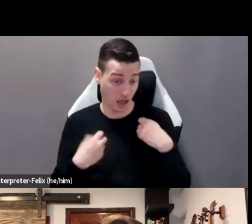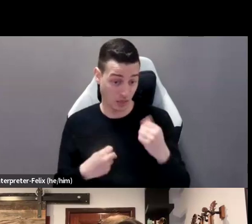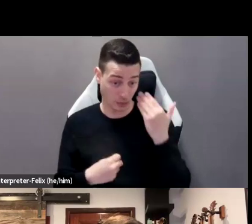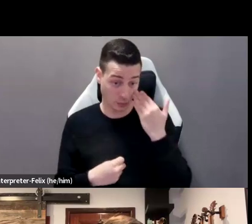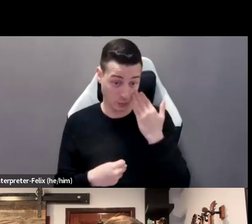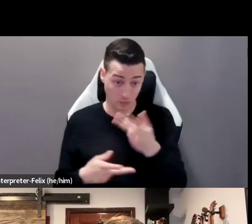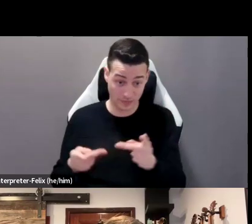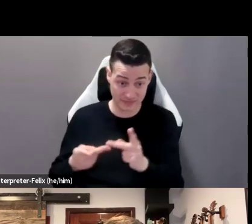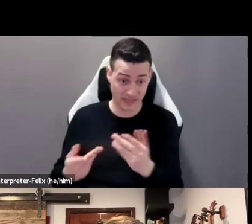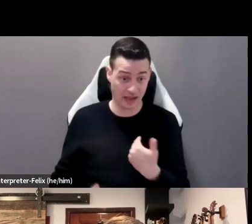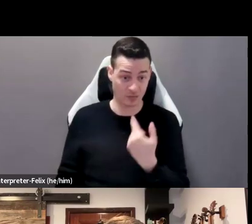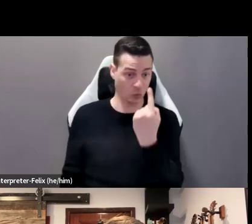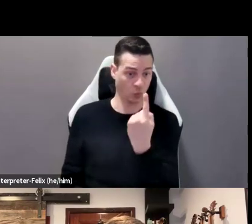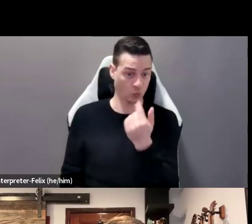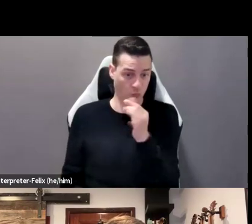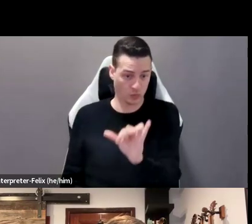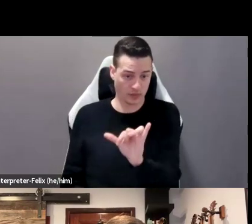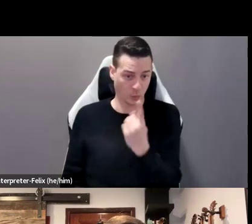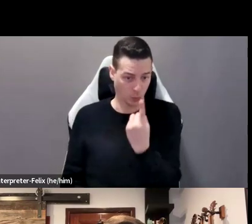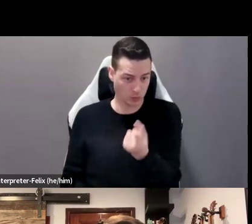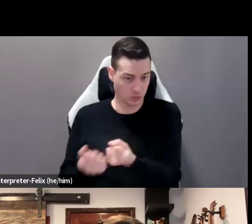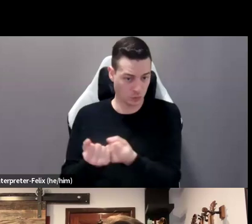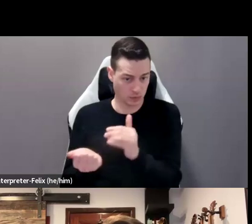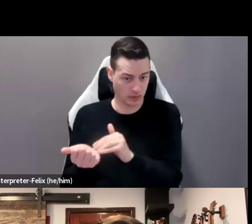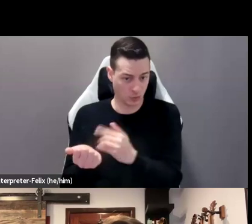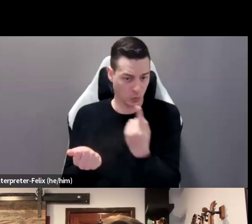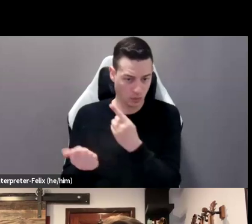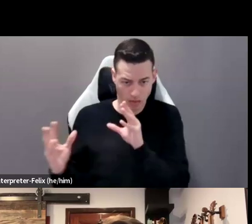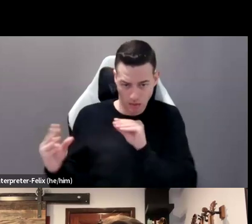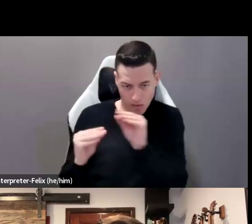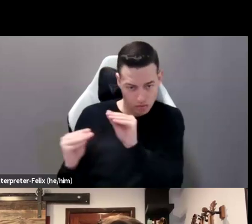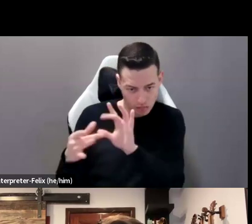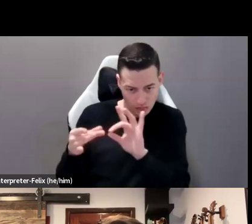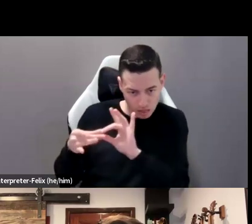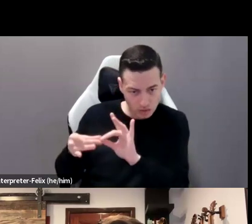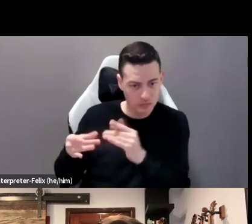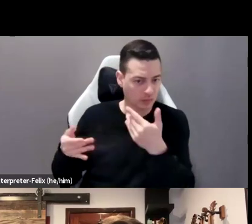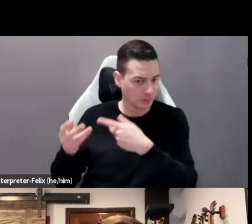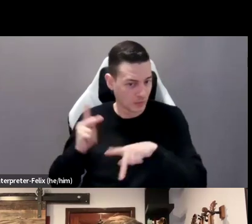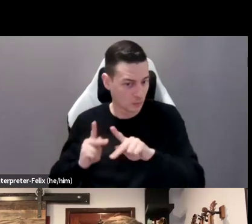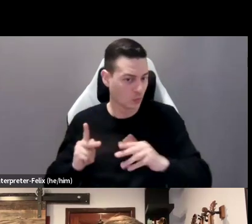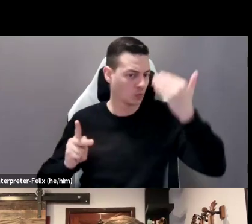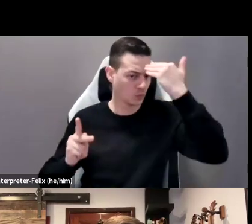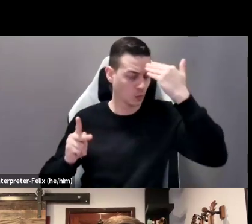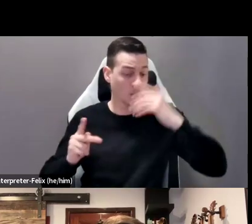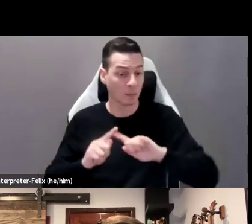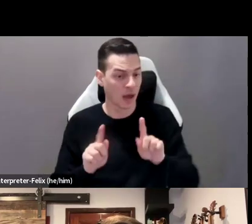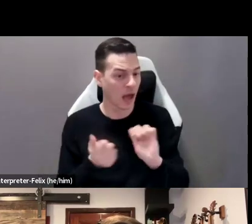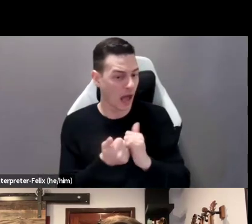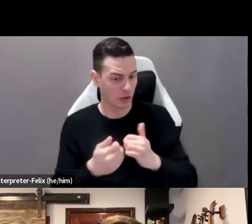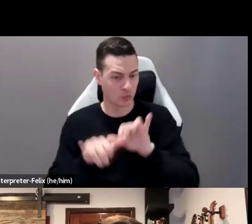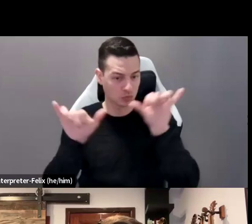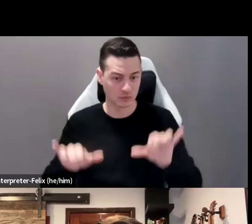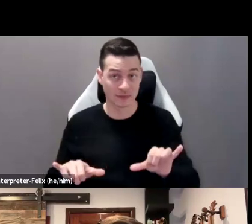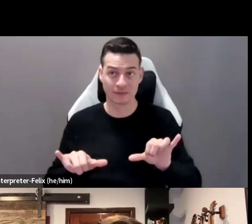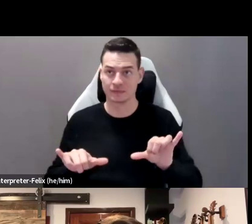doctor who's aware of these things, and you would only know by word of mouth. Like, how can we create systems that are codified where people